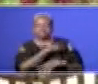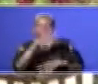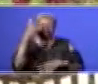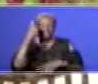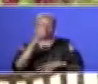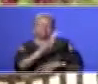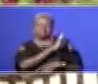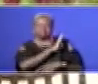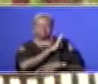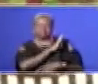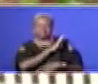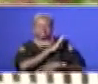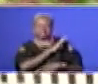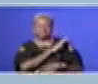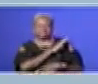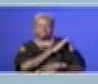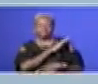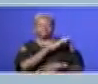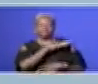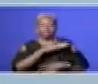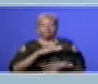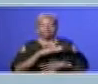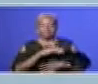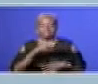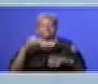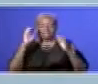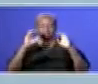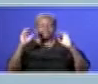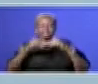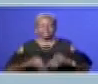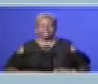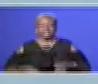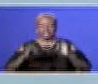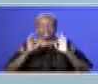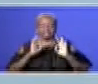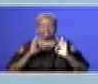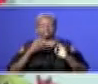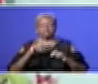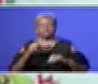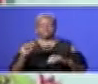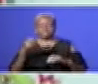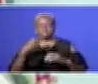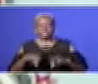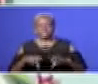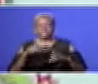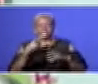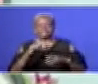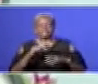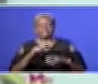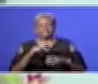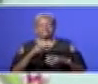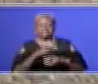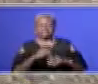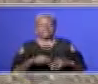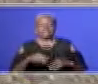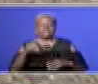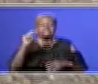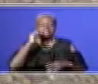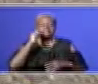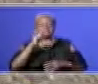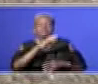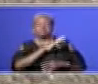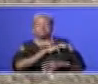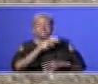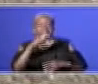to mourn her passing and celebrate her life and the lives of the others that were cut short. Her daughter, Tiffany Moss, says her life has forever